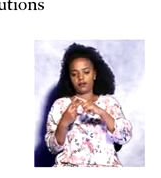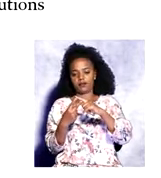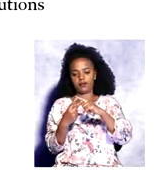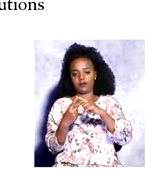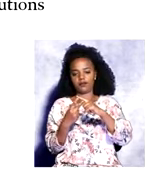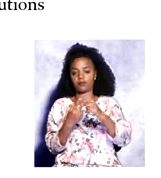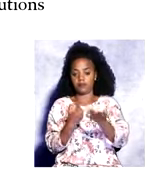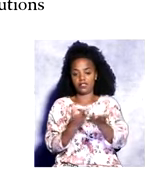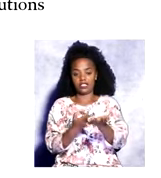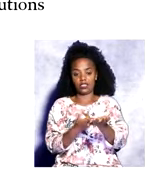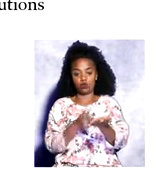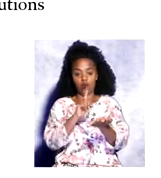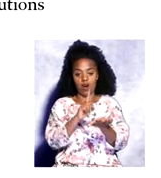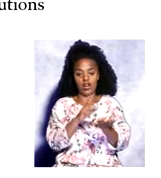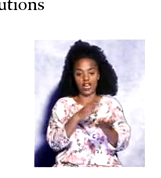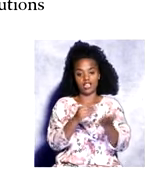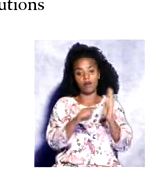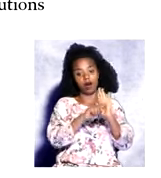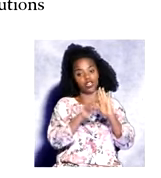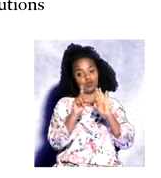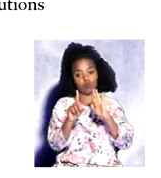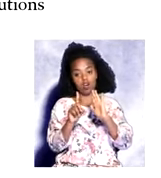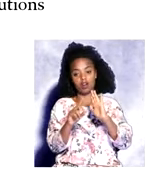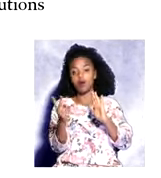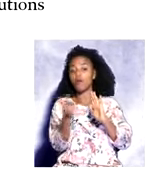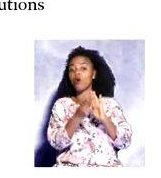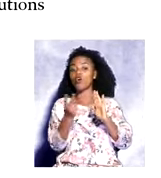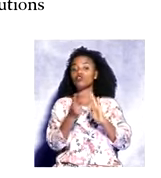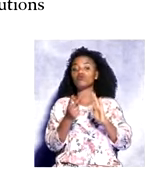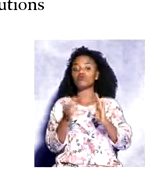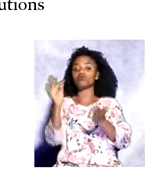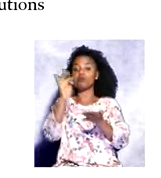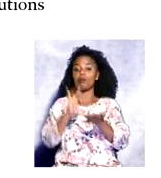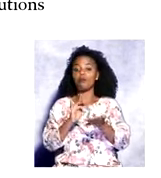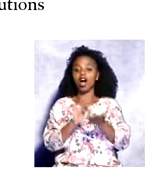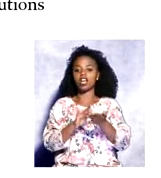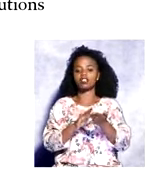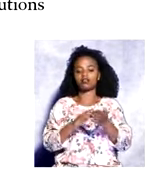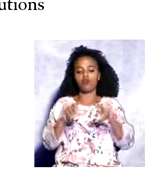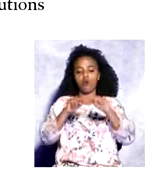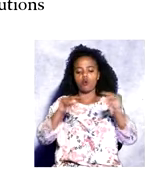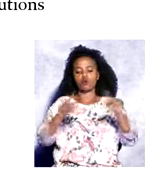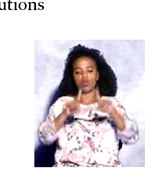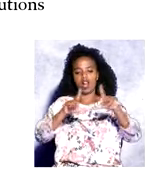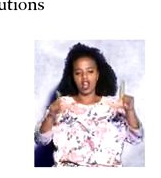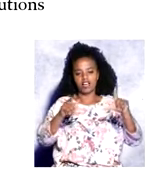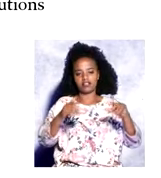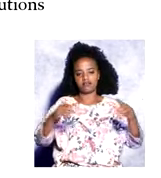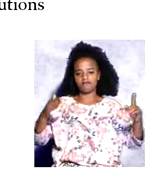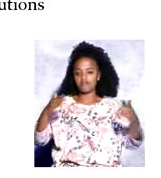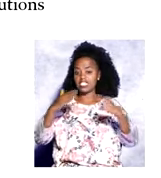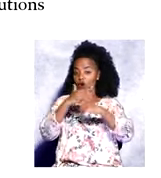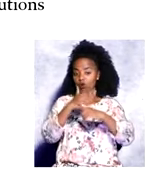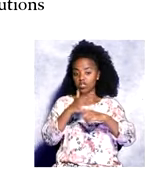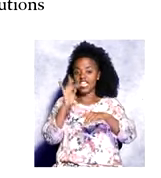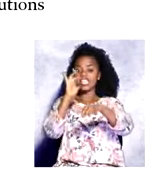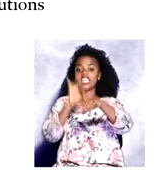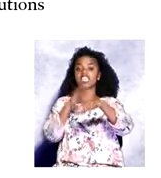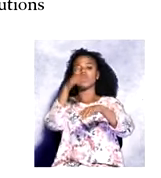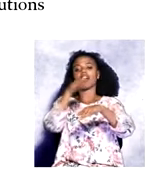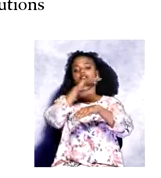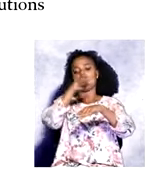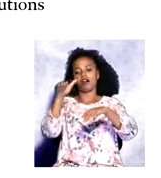This is 1 and minus 1. Between this interval, if you cross a horizontal line, that horizontal line touches the graph at 2